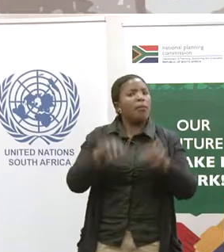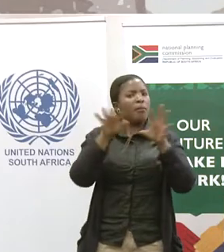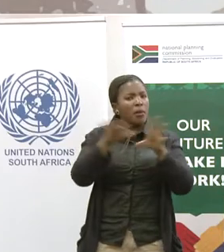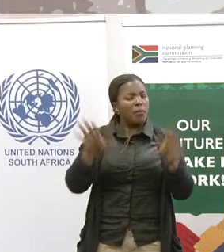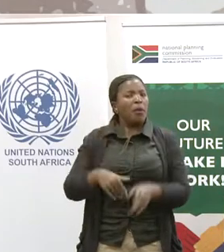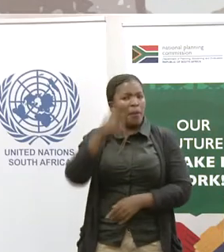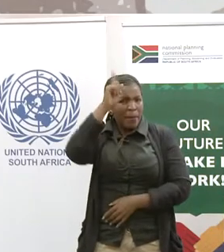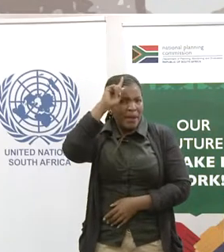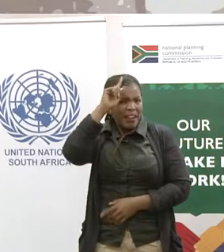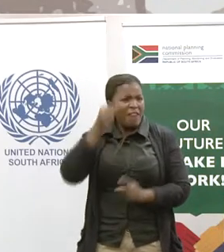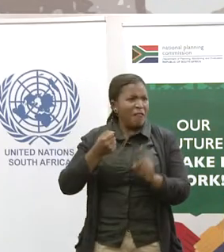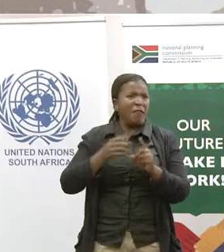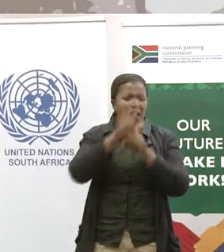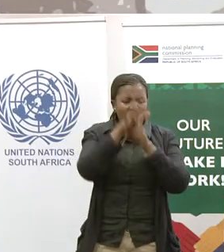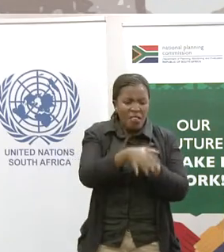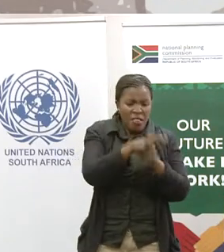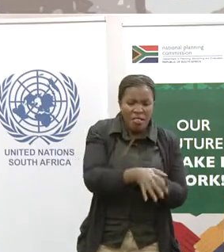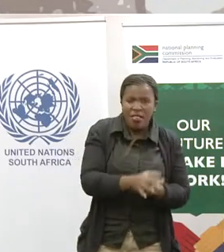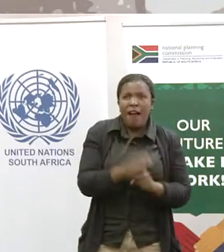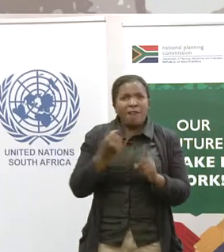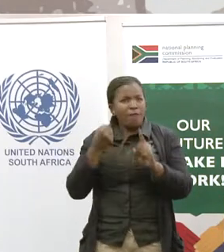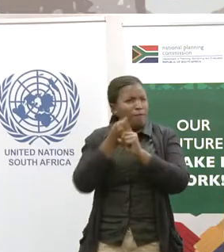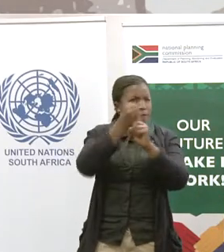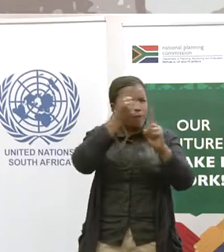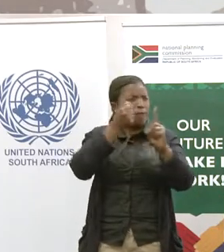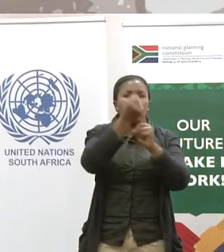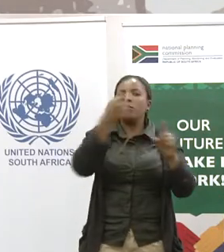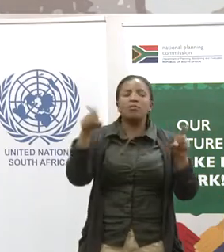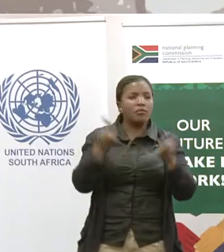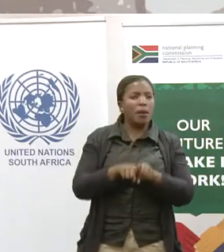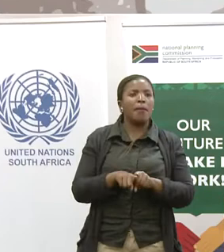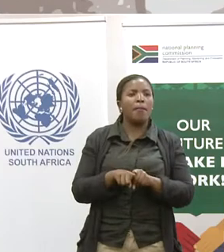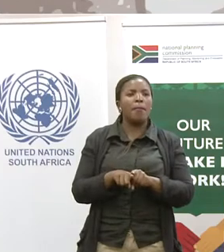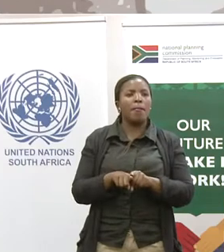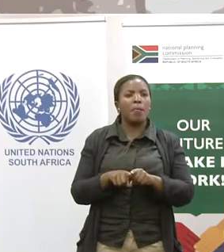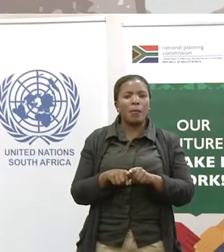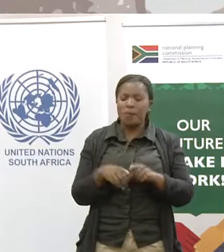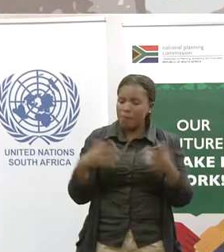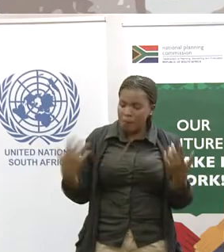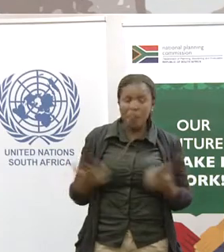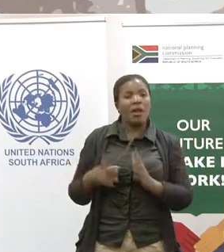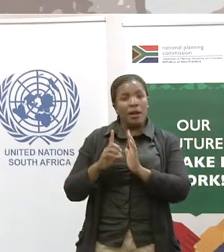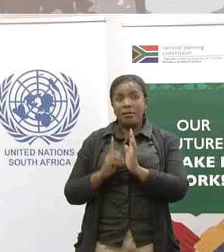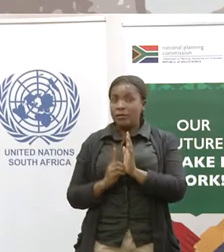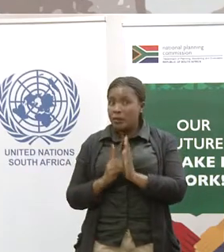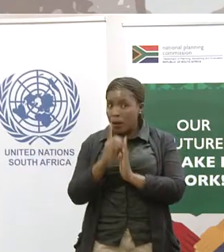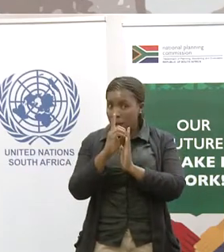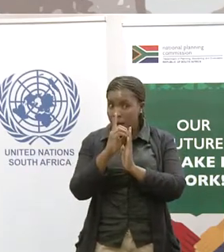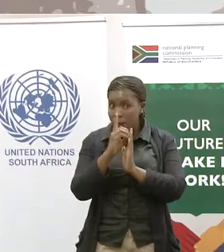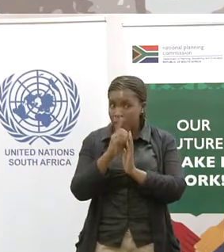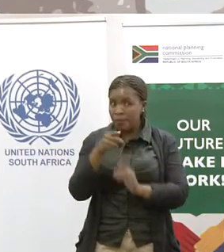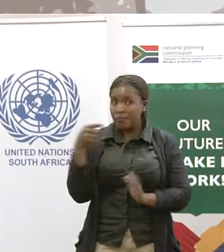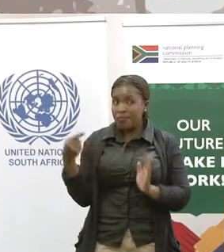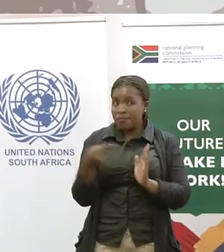fighting apartheid, it's the same thing. And the journey is the same. So when you talk about development, it is important